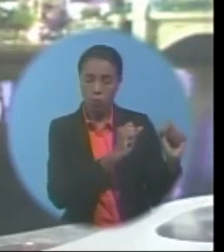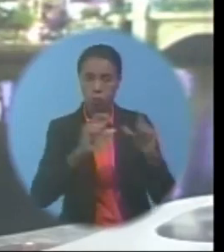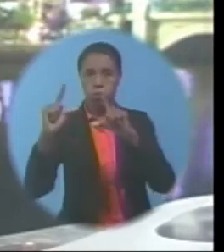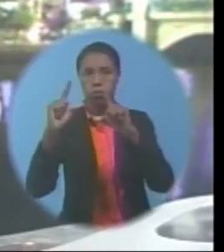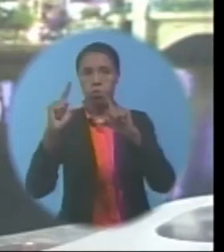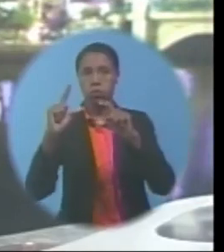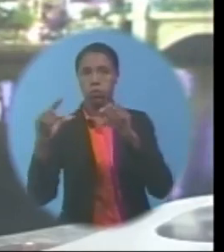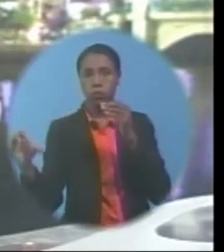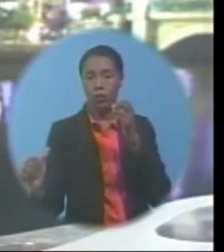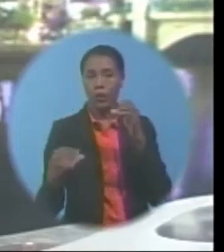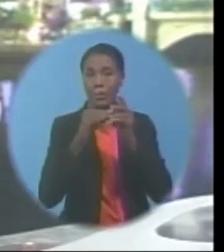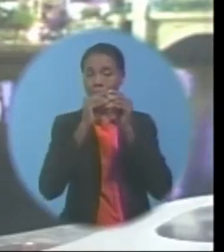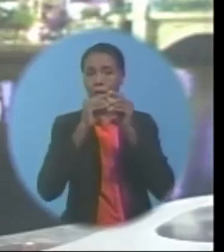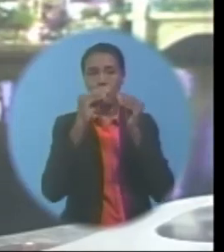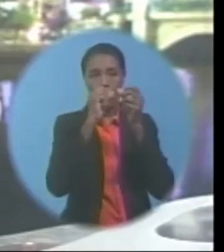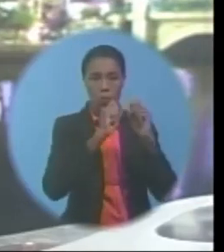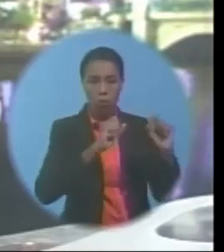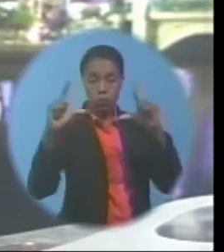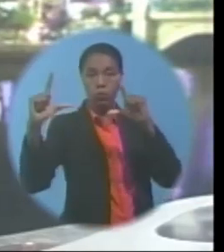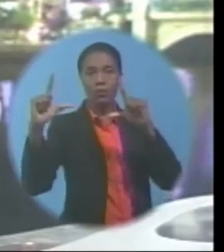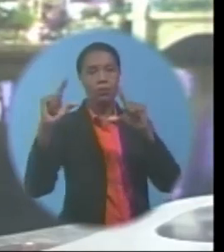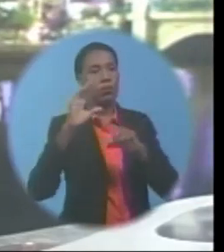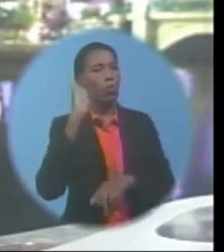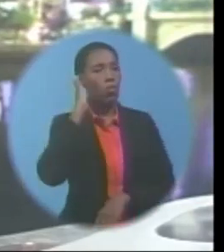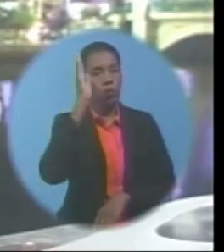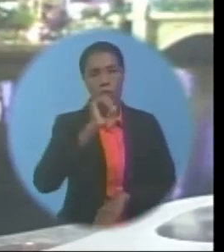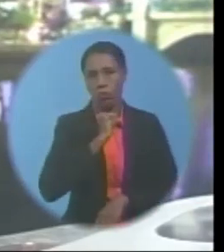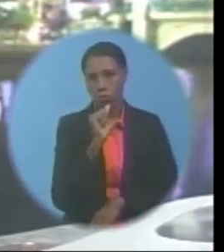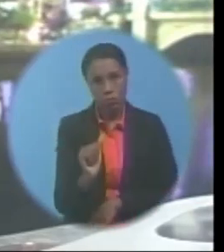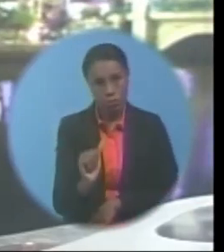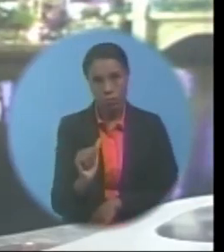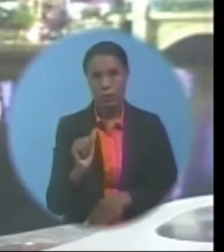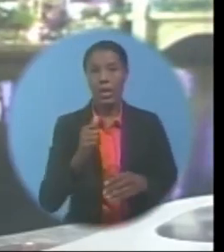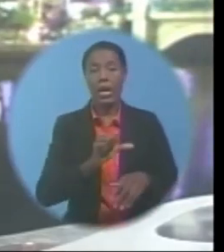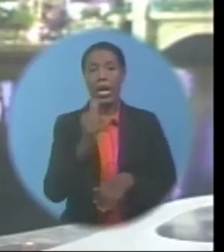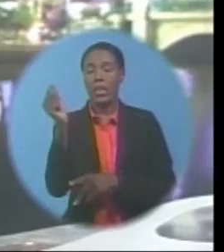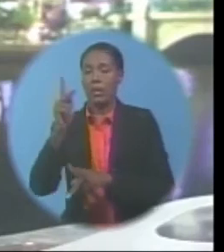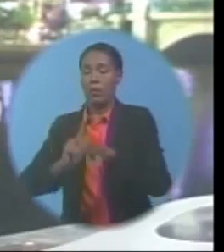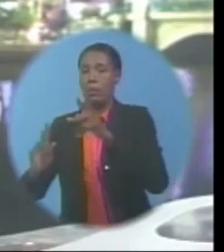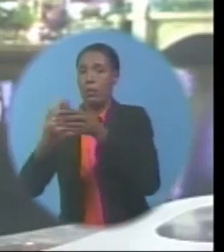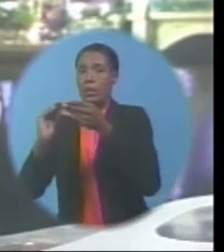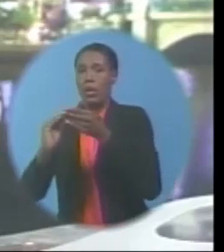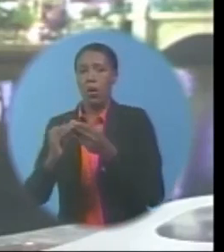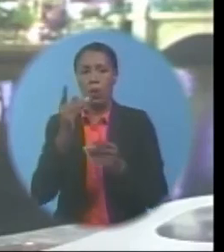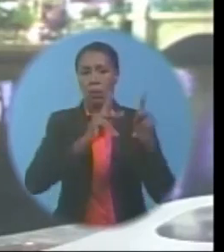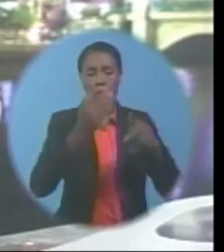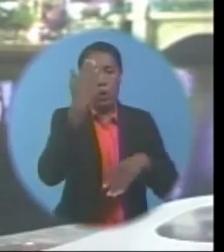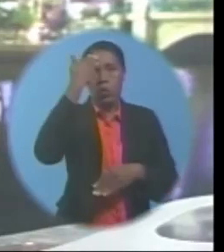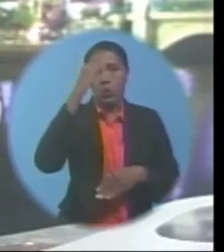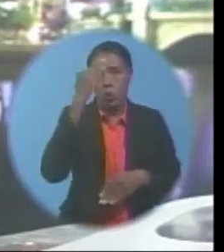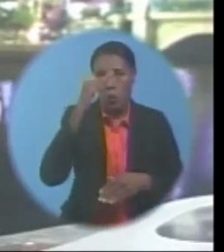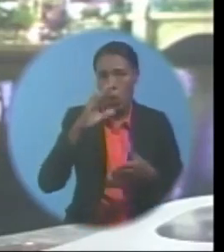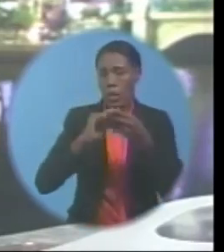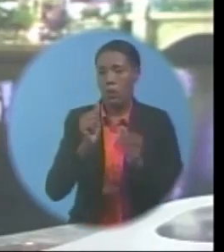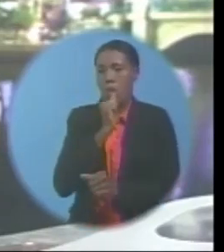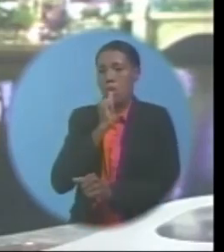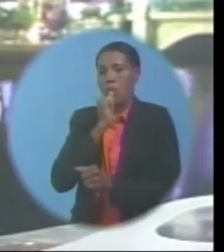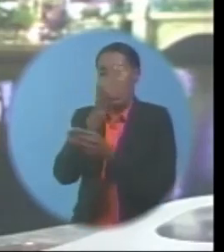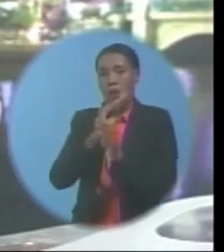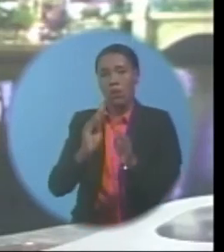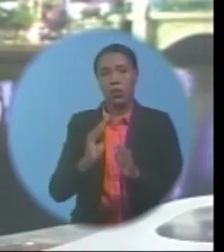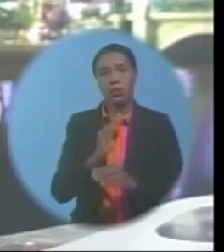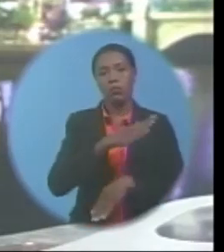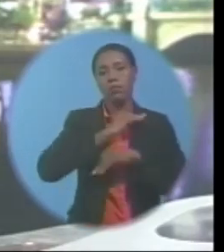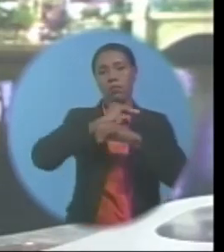attachments or click on suspicious links from reputable institutions or unknown senders who are asking for personal or